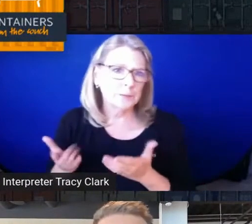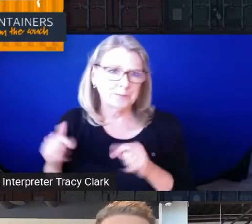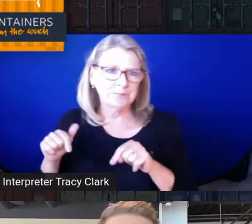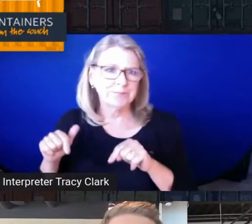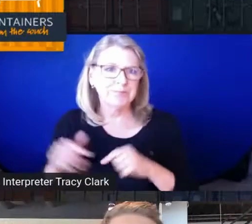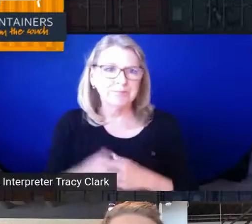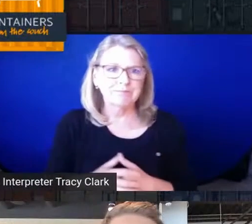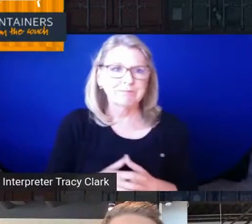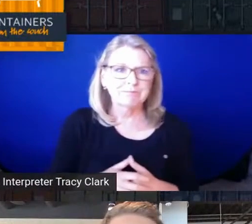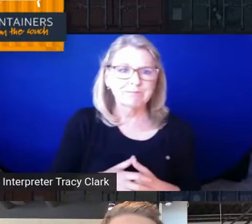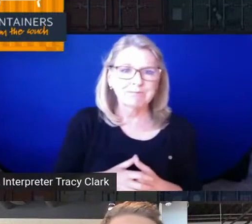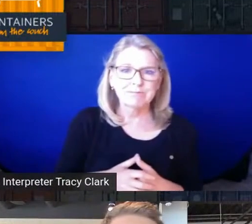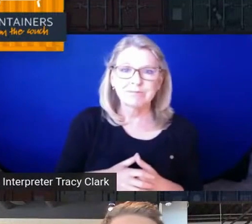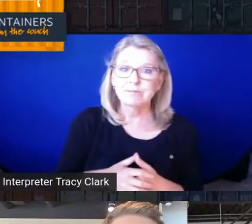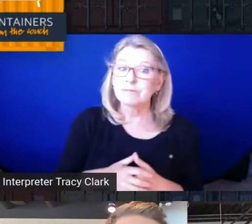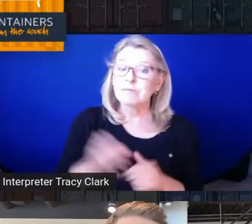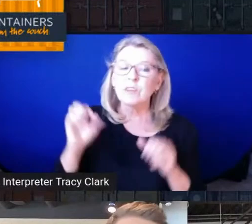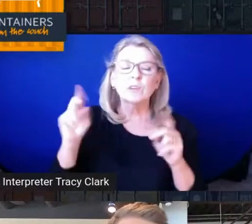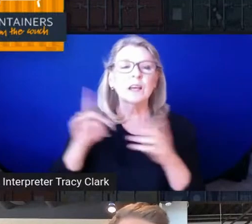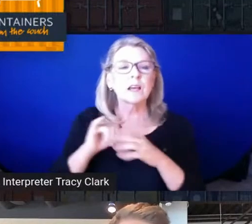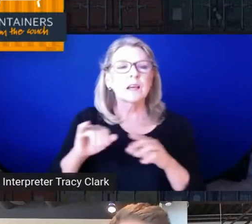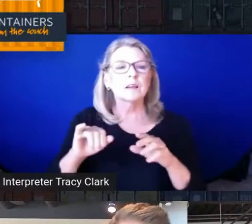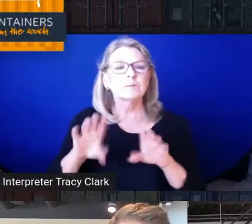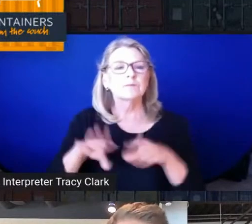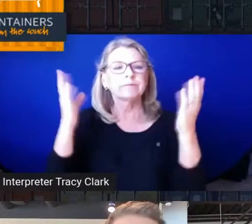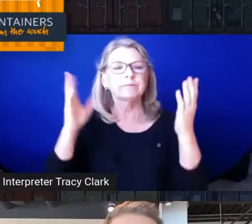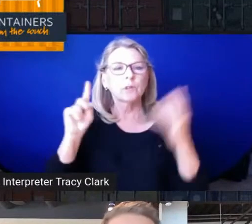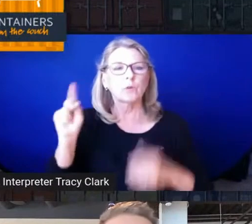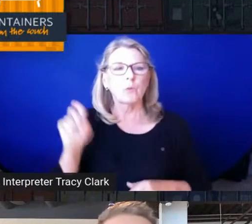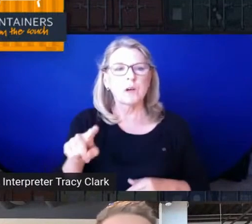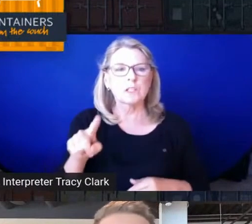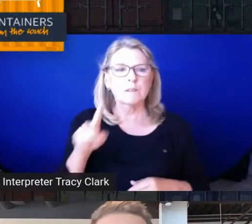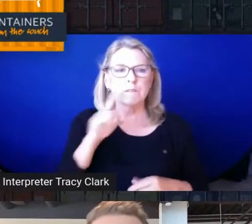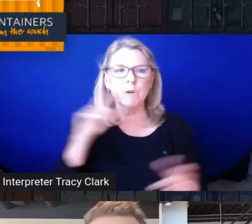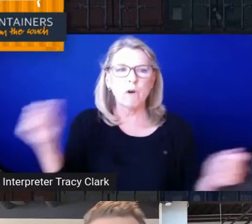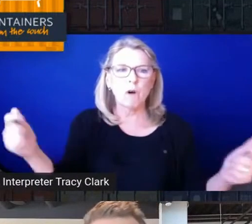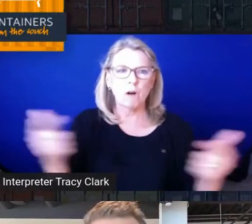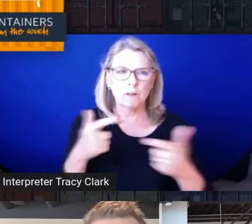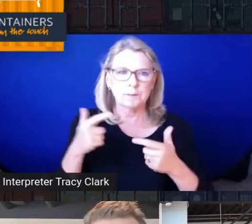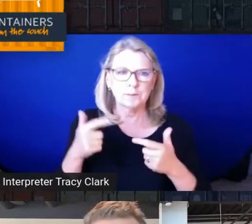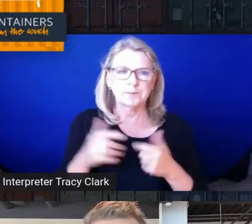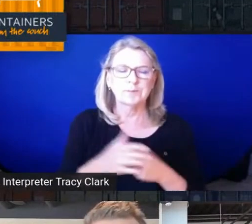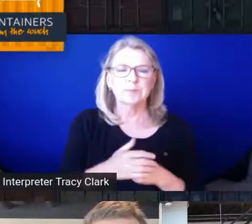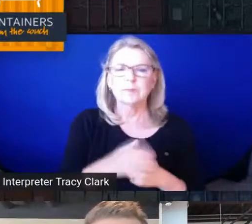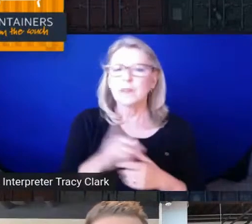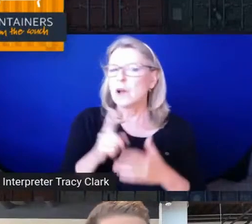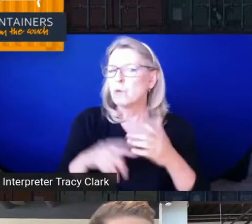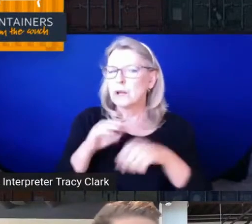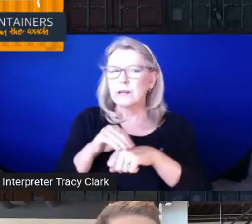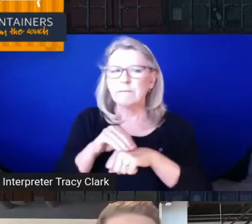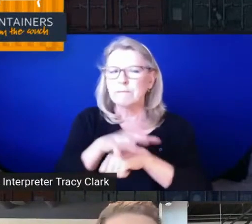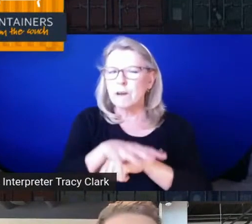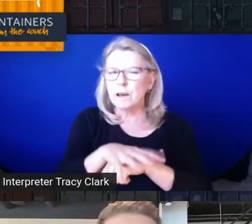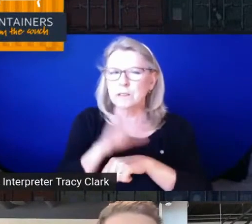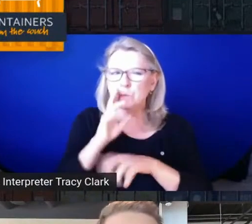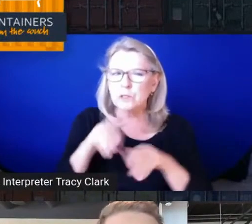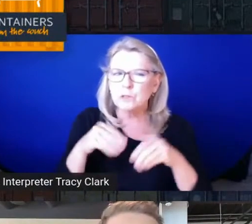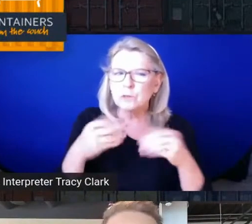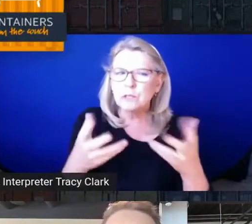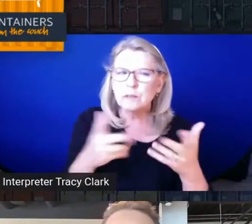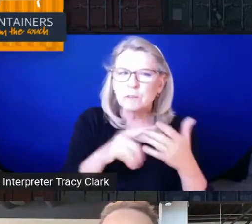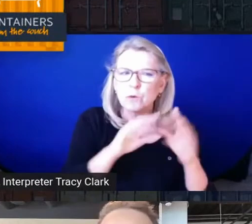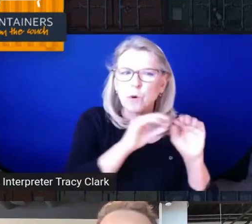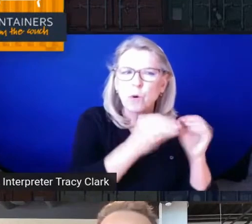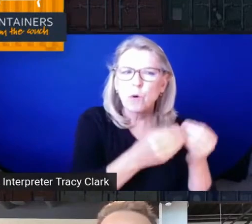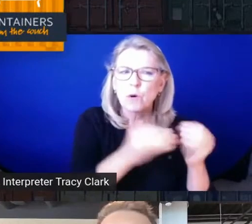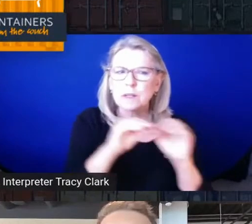Right. So this is a question for everyone. What advice would you give organizations today that are embarking down the